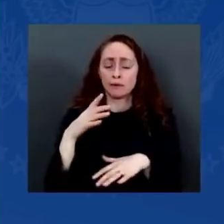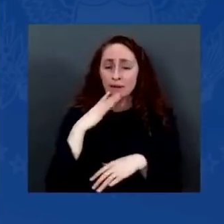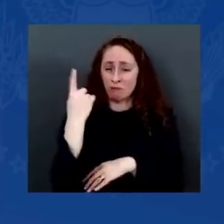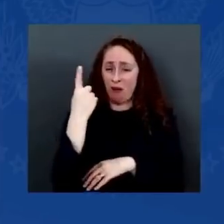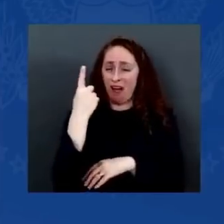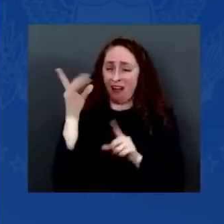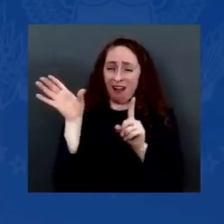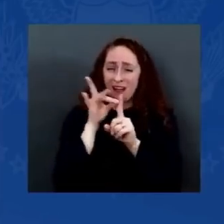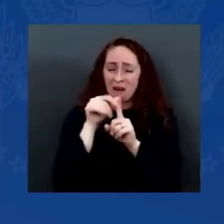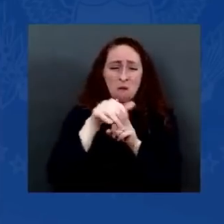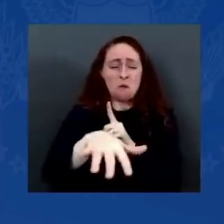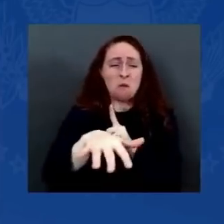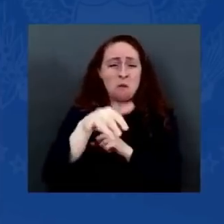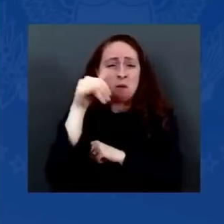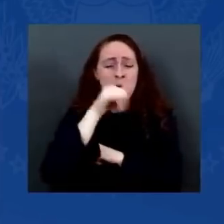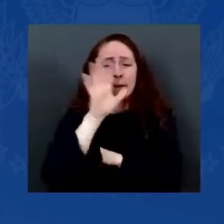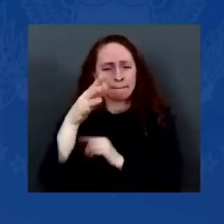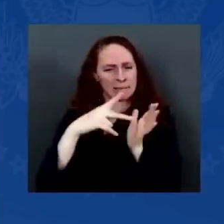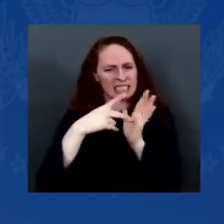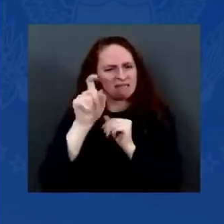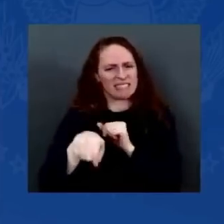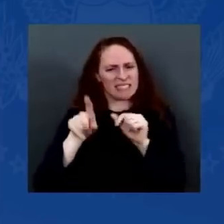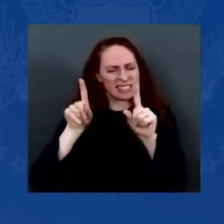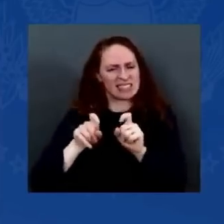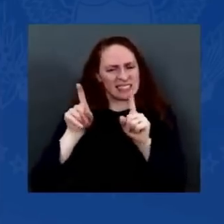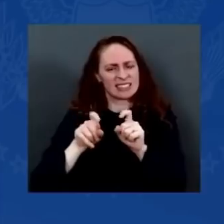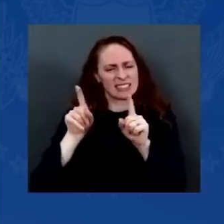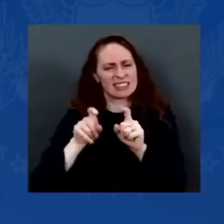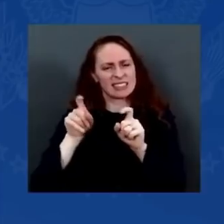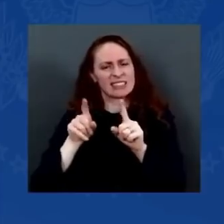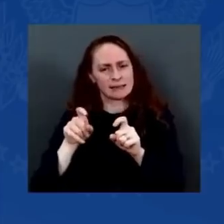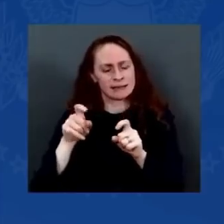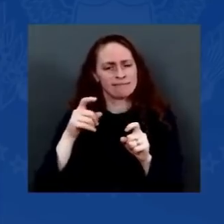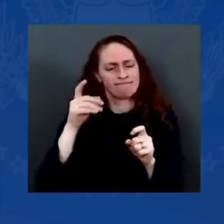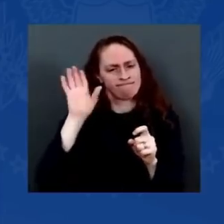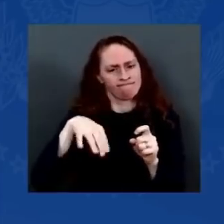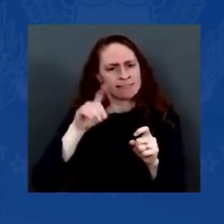we should be. Yes, we have over 20,000 free testing sites.